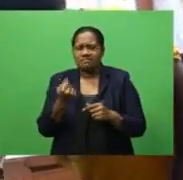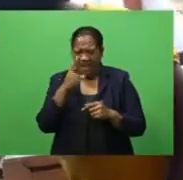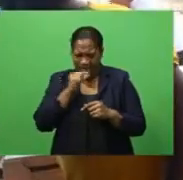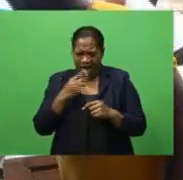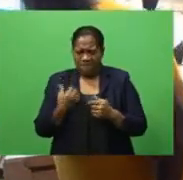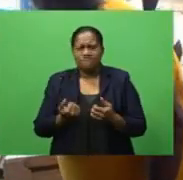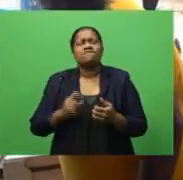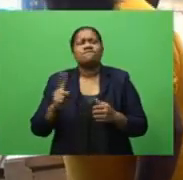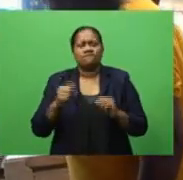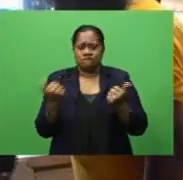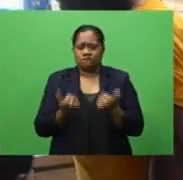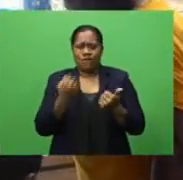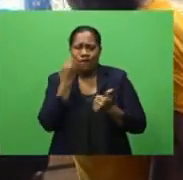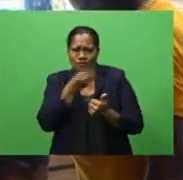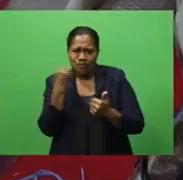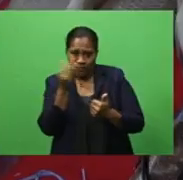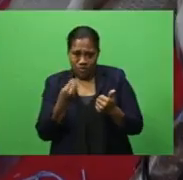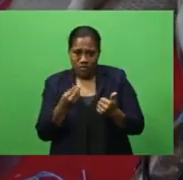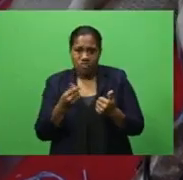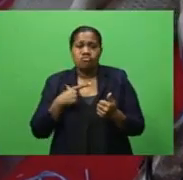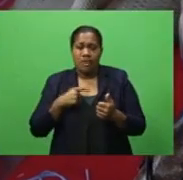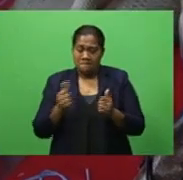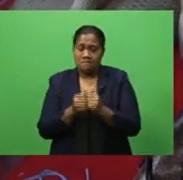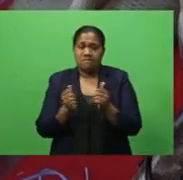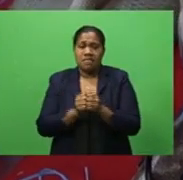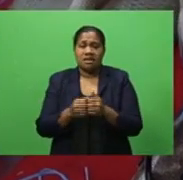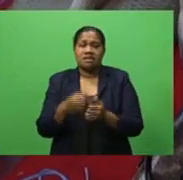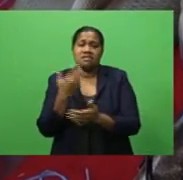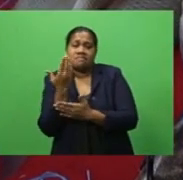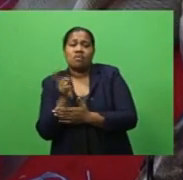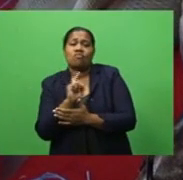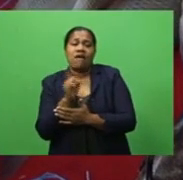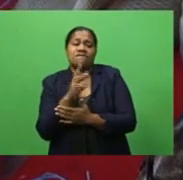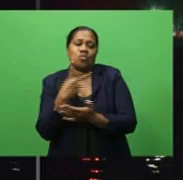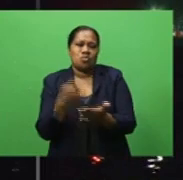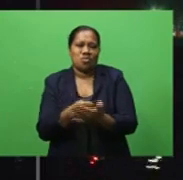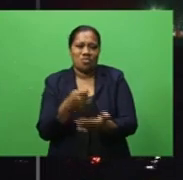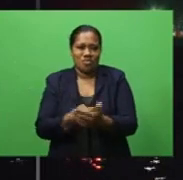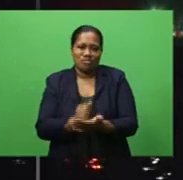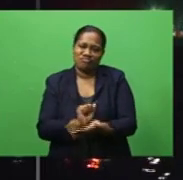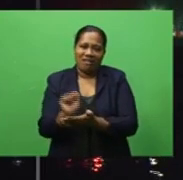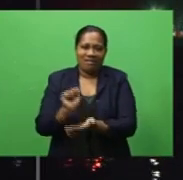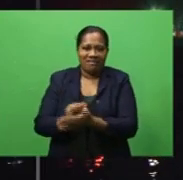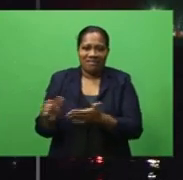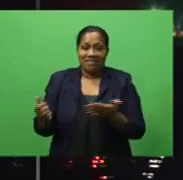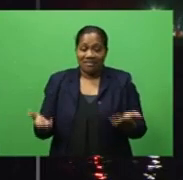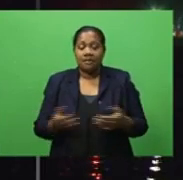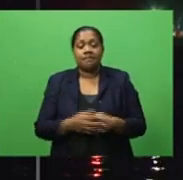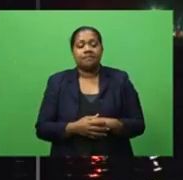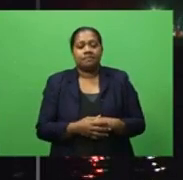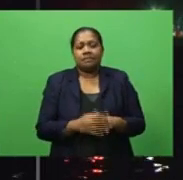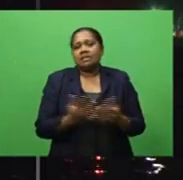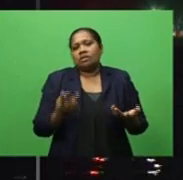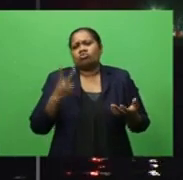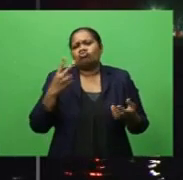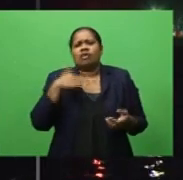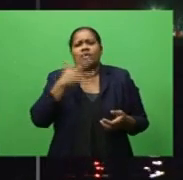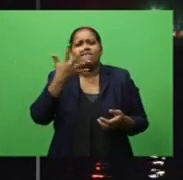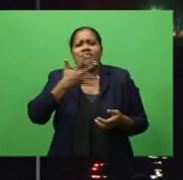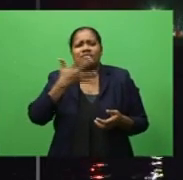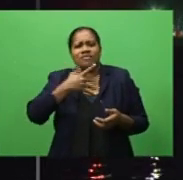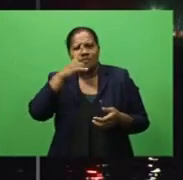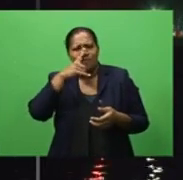rely on fish sales for income. Apanesa Wangarandovu, FBC News. Over 215 traders are now